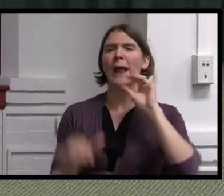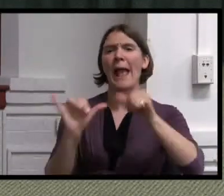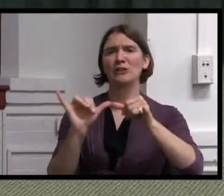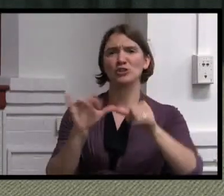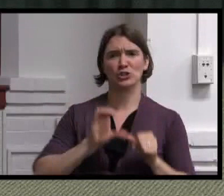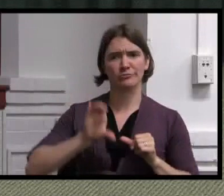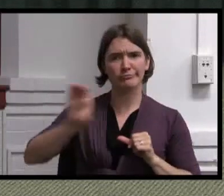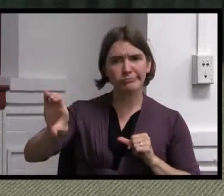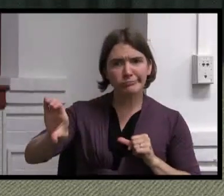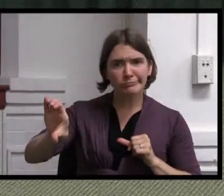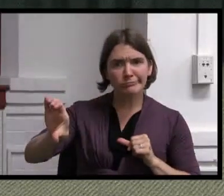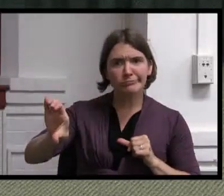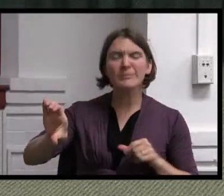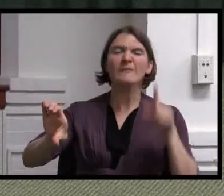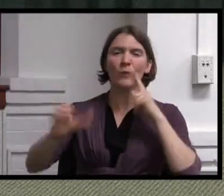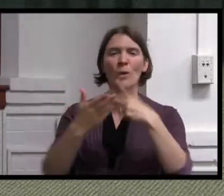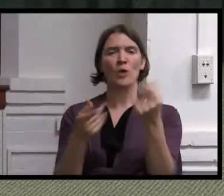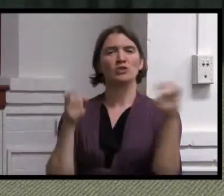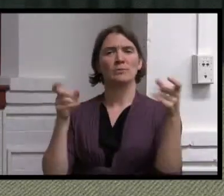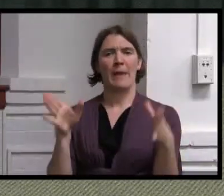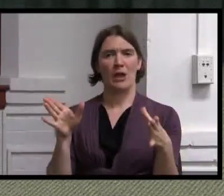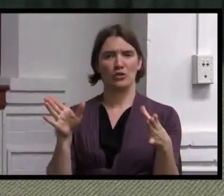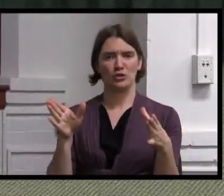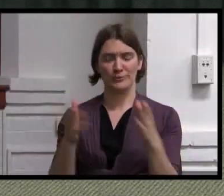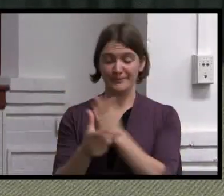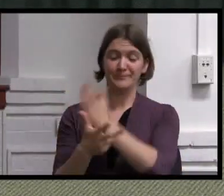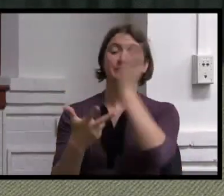services as owner's project manager,